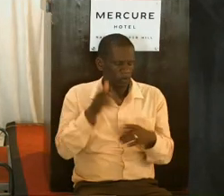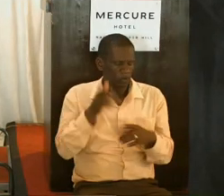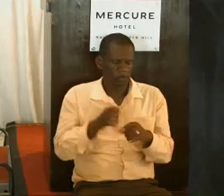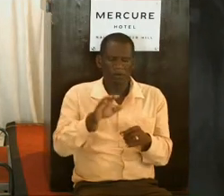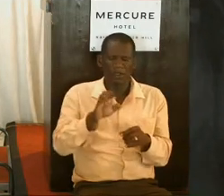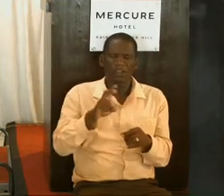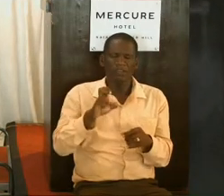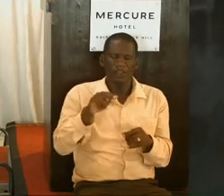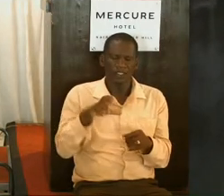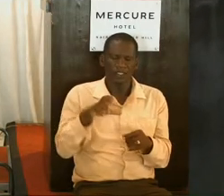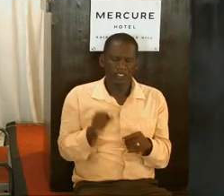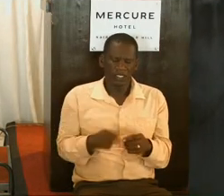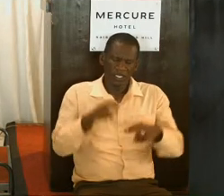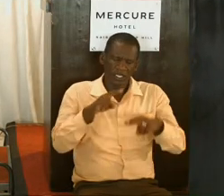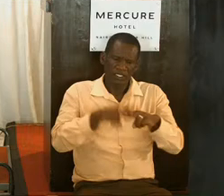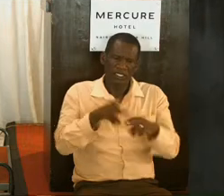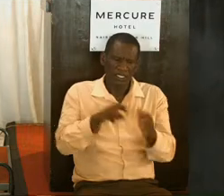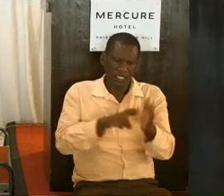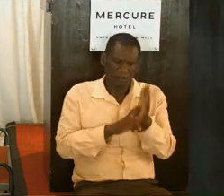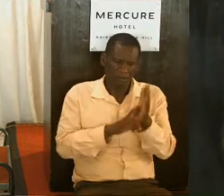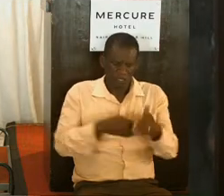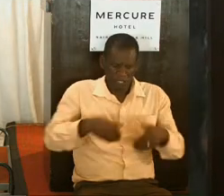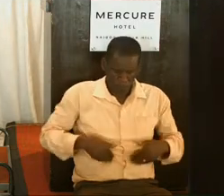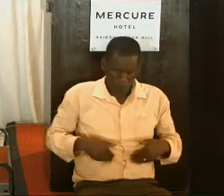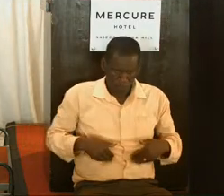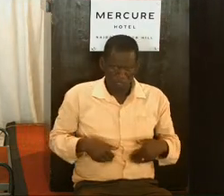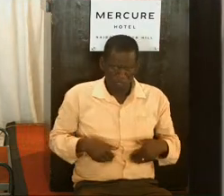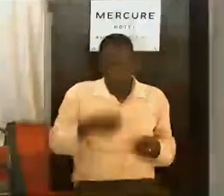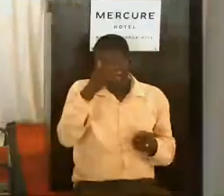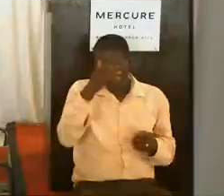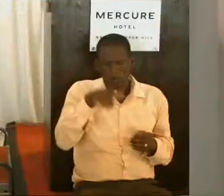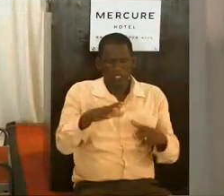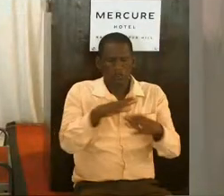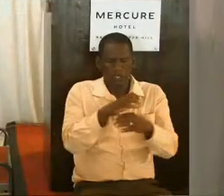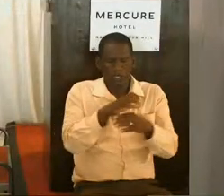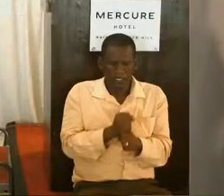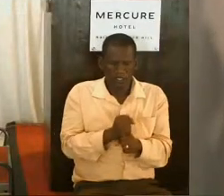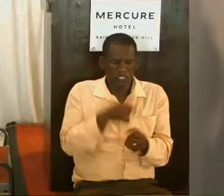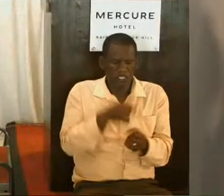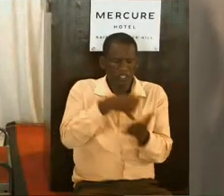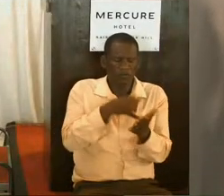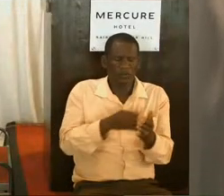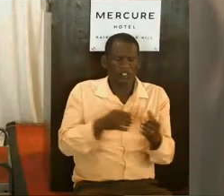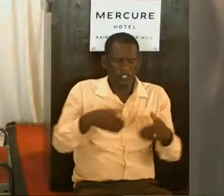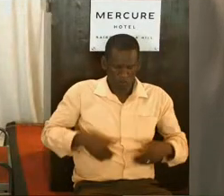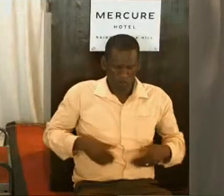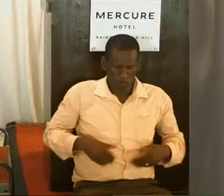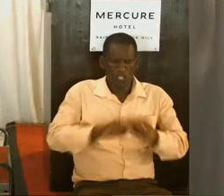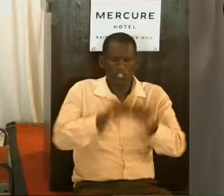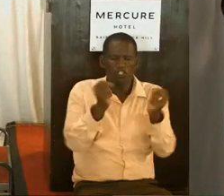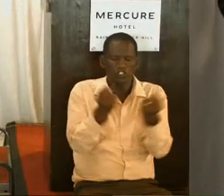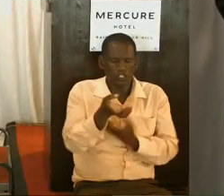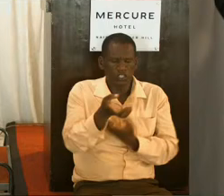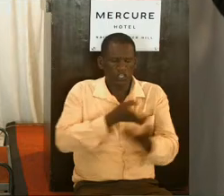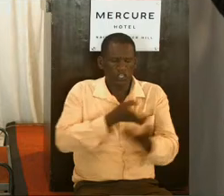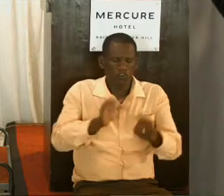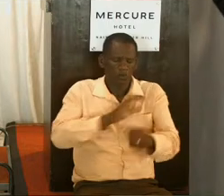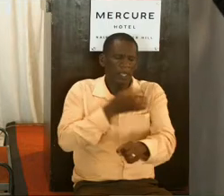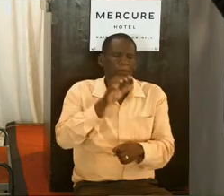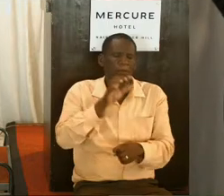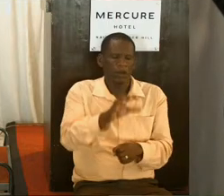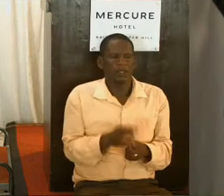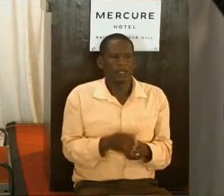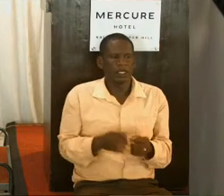from Evans because he sits here representing the youth because his organization engages the youth in Social and economic empowerment